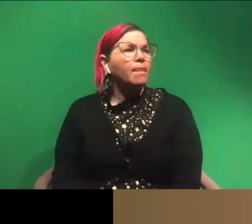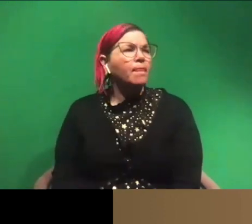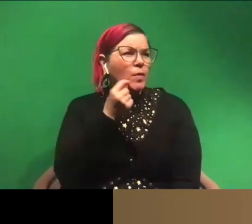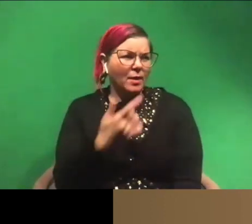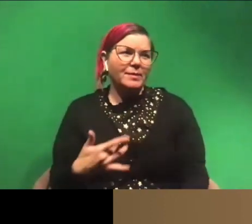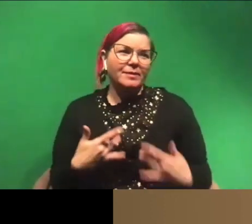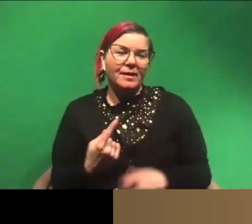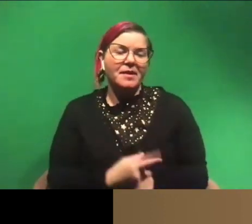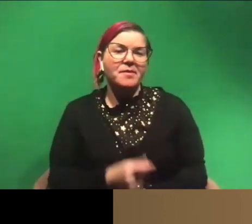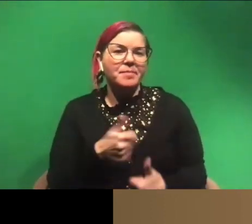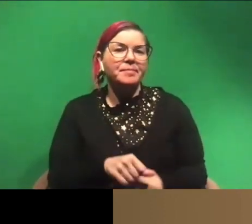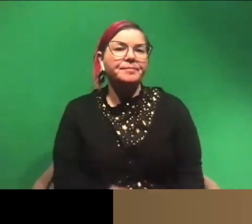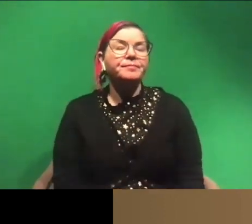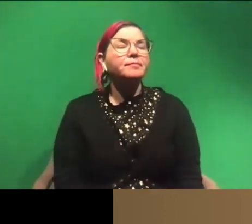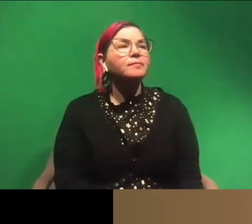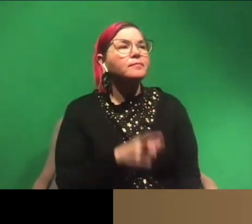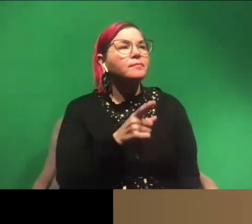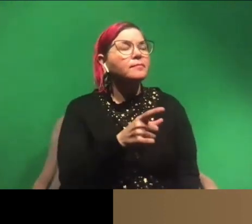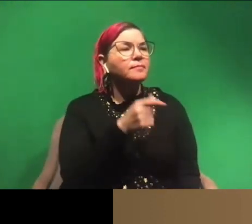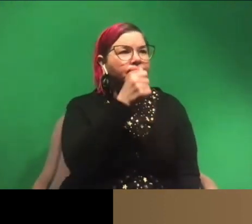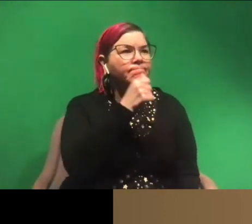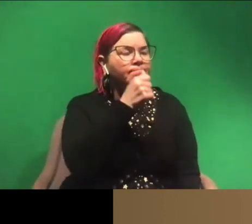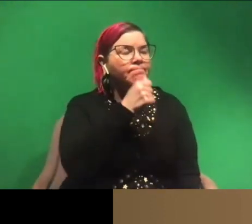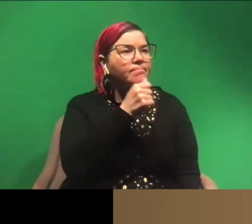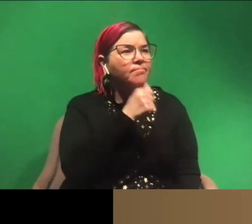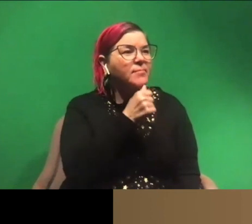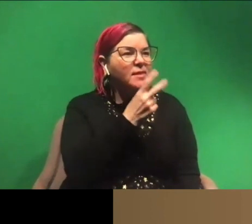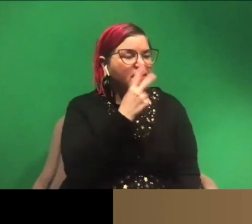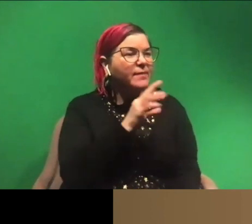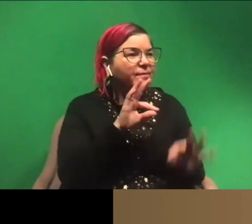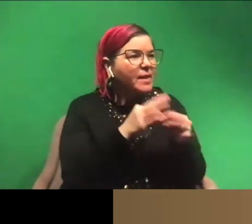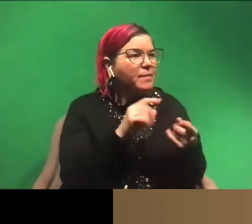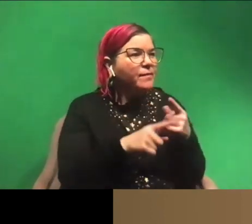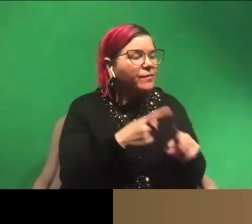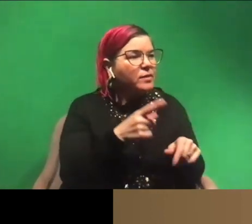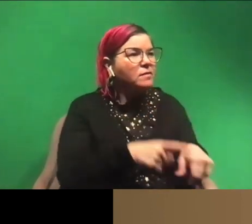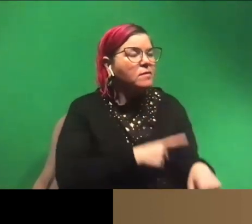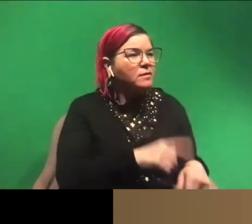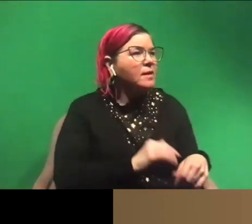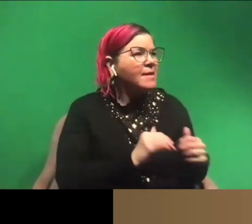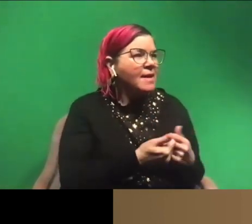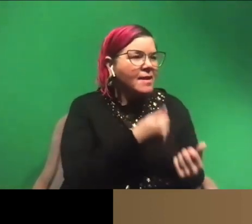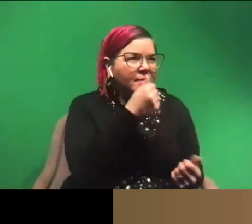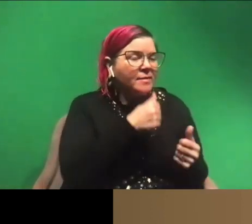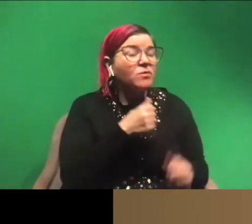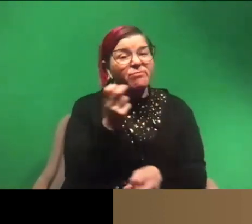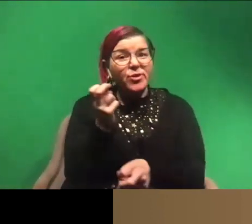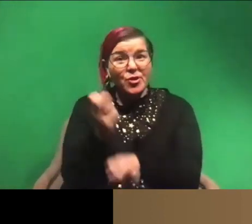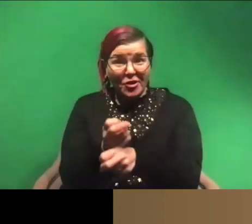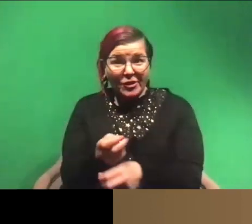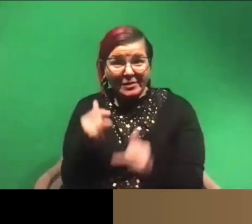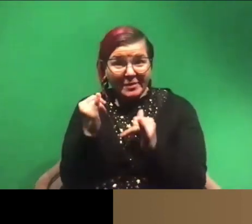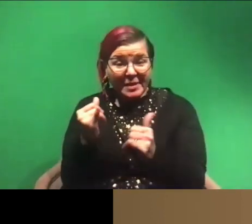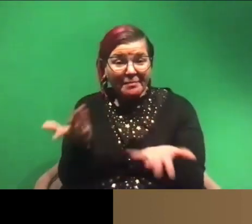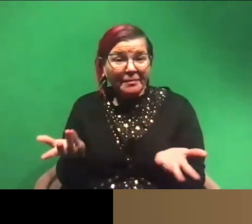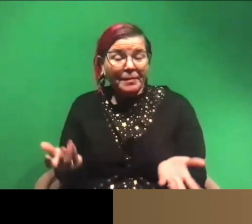day. How do you handle not seeing family and friends for an extended period of time? Yeah, it is really hard, isn't it? I